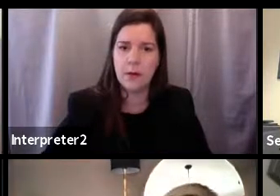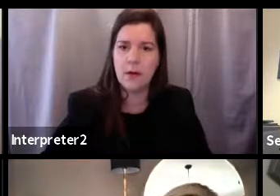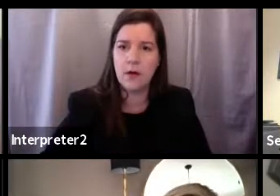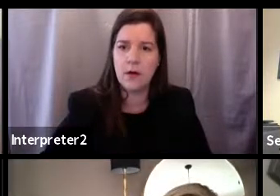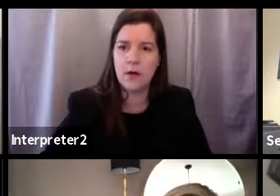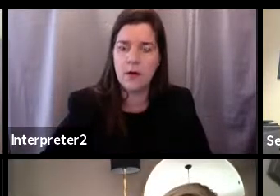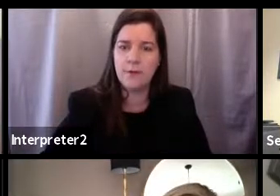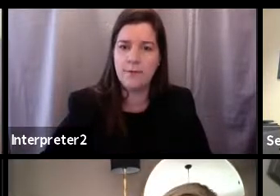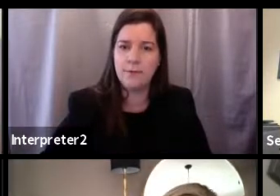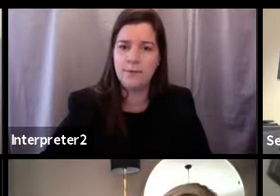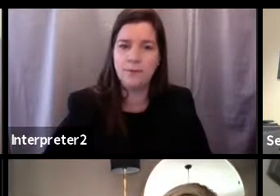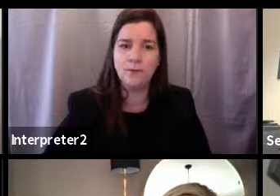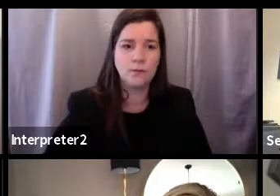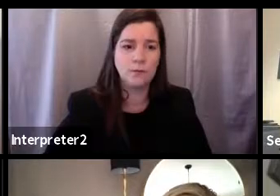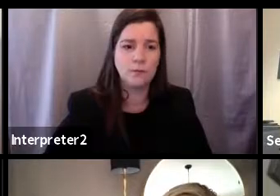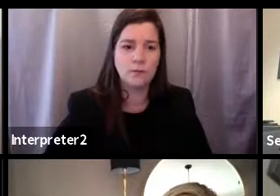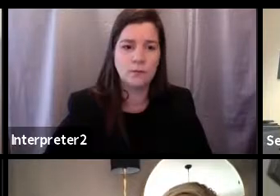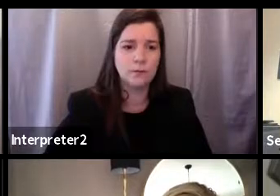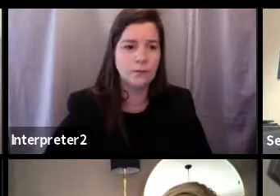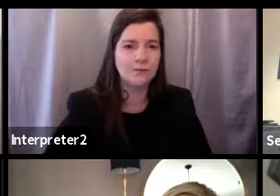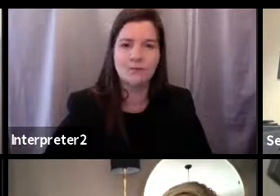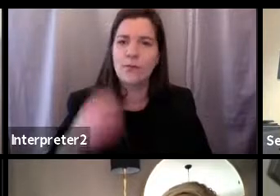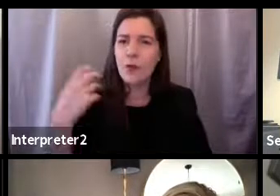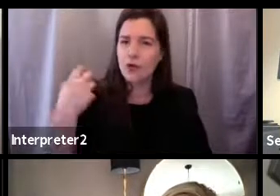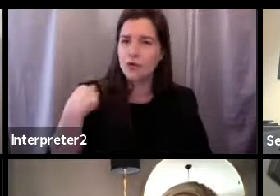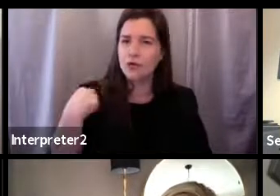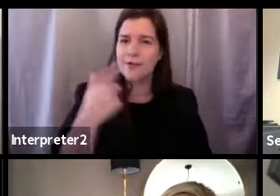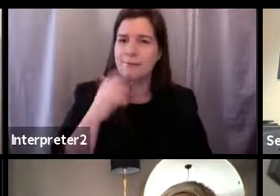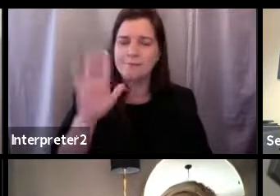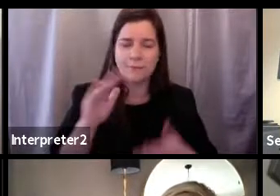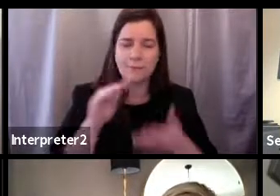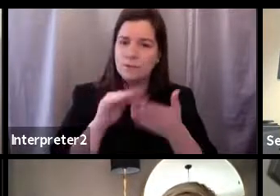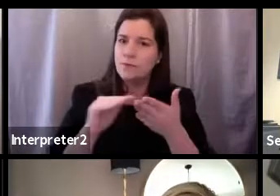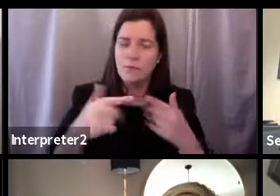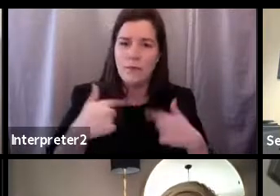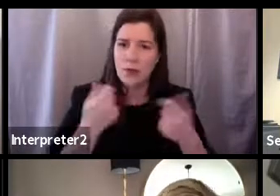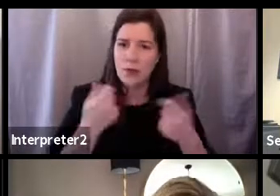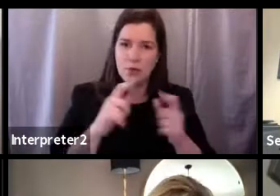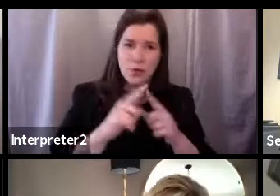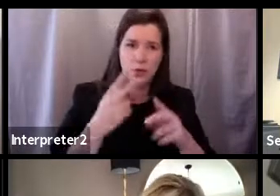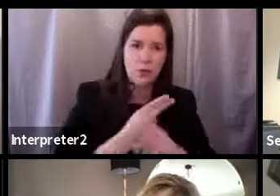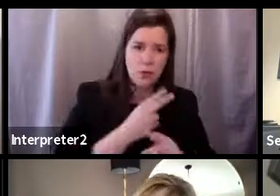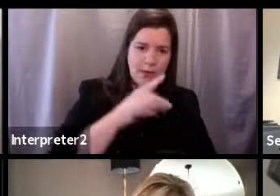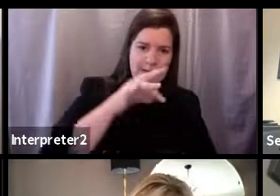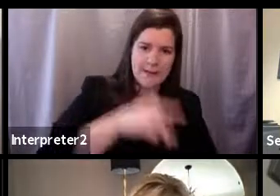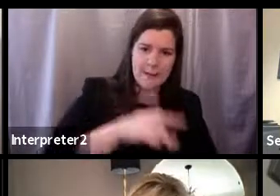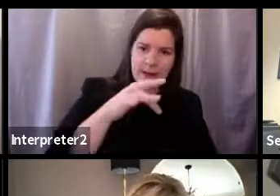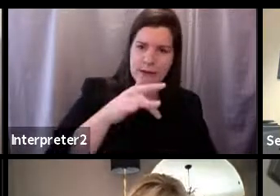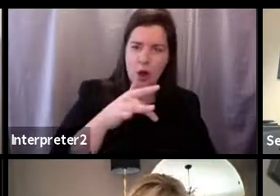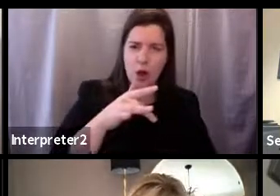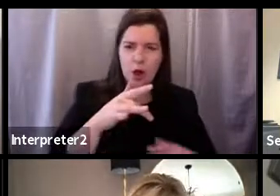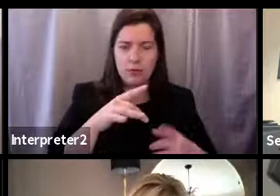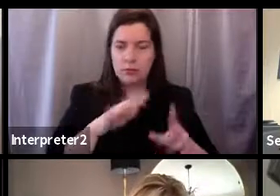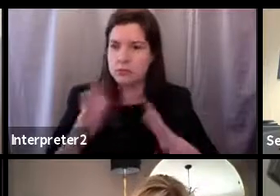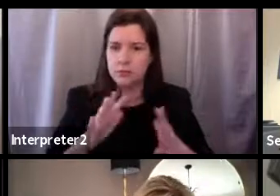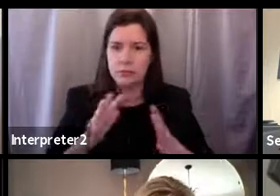Okay. Let's bring on the department.